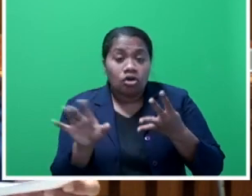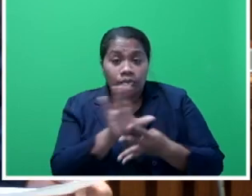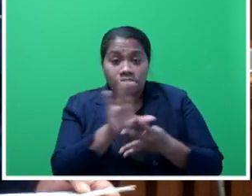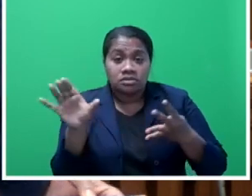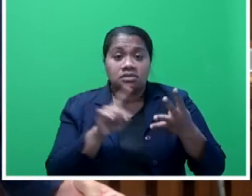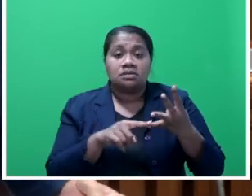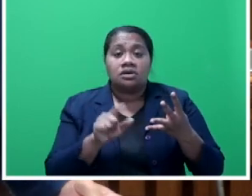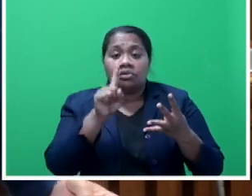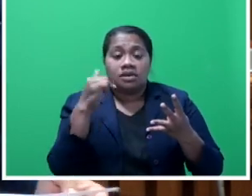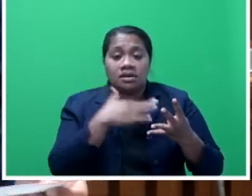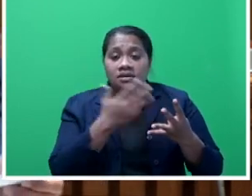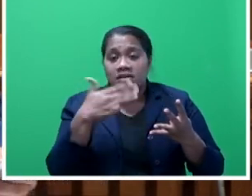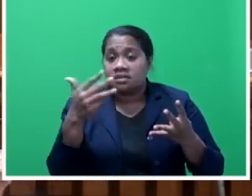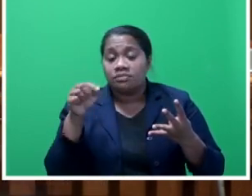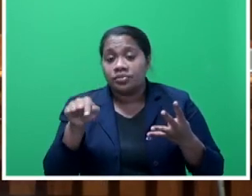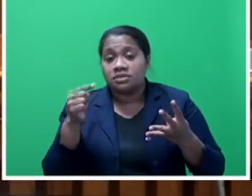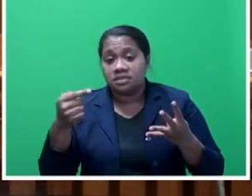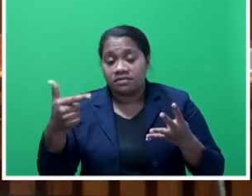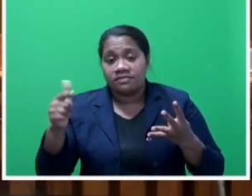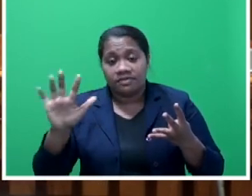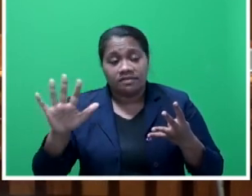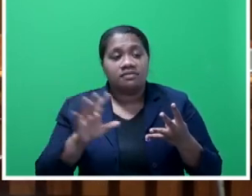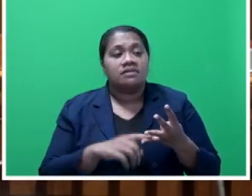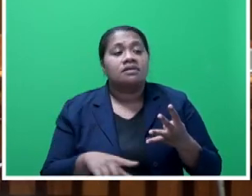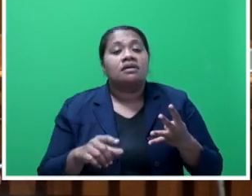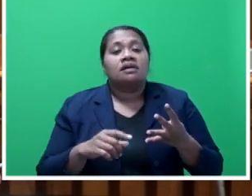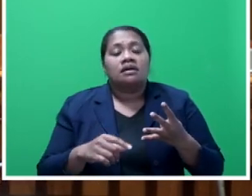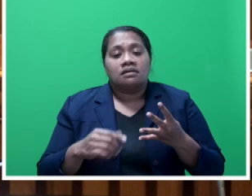$199.57 million. Housing Authority,